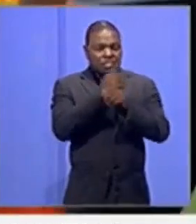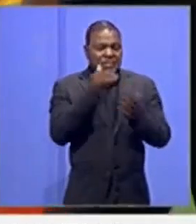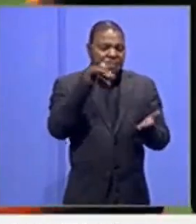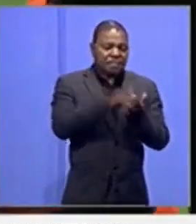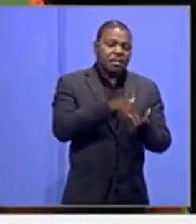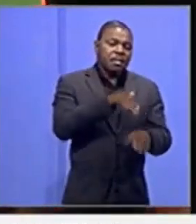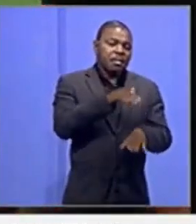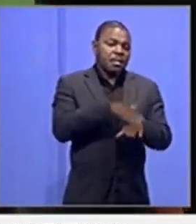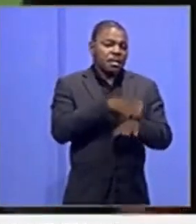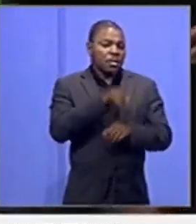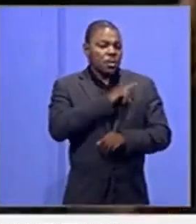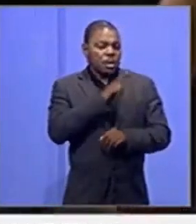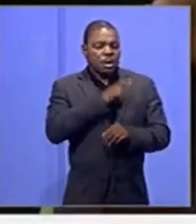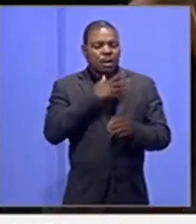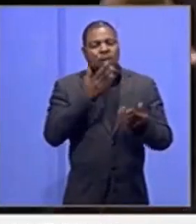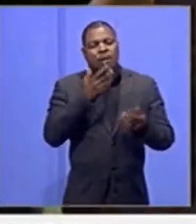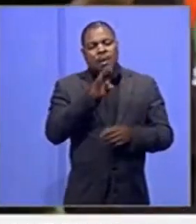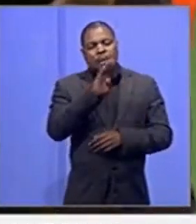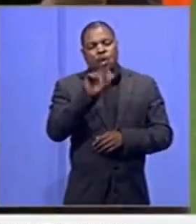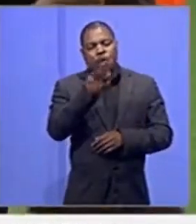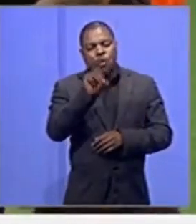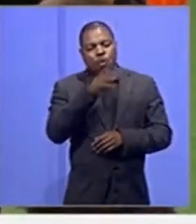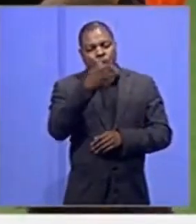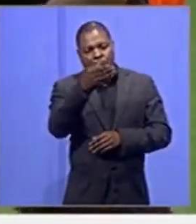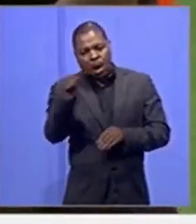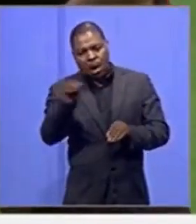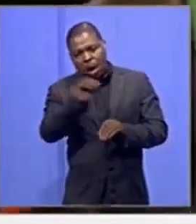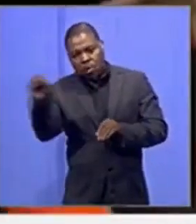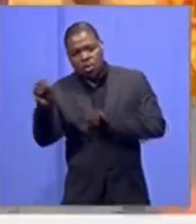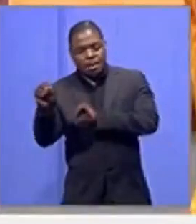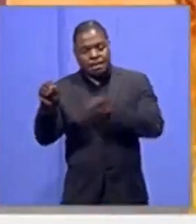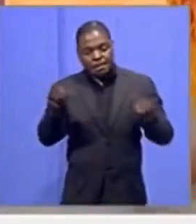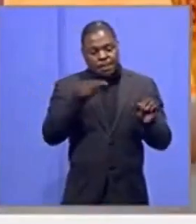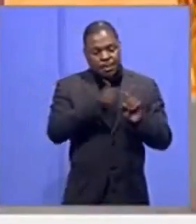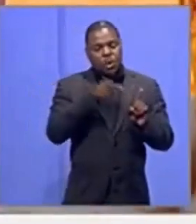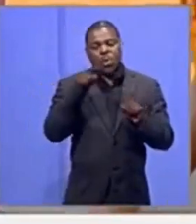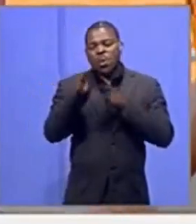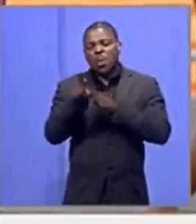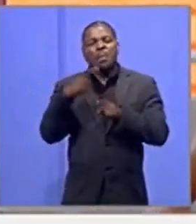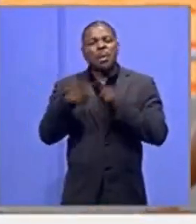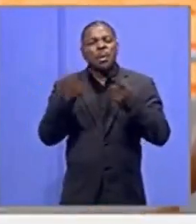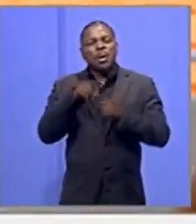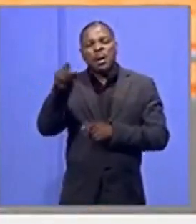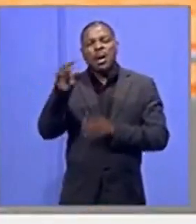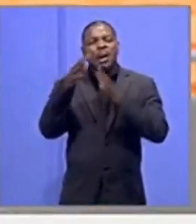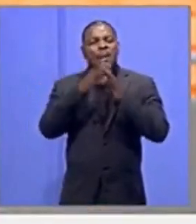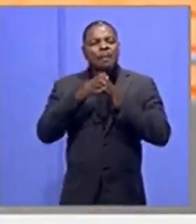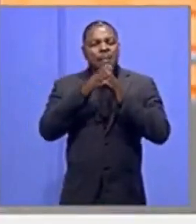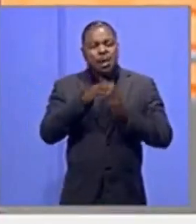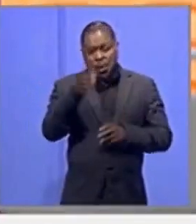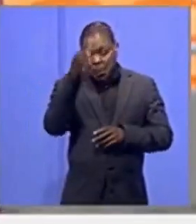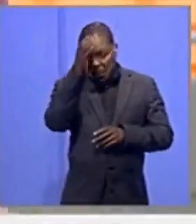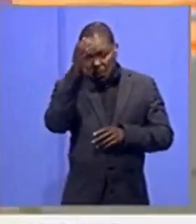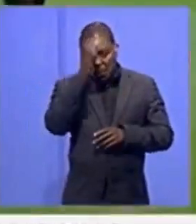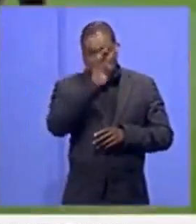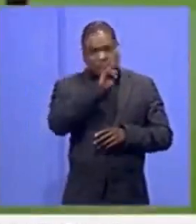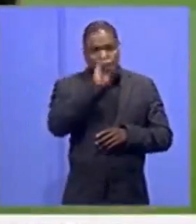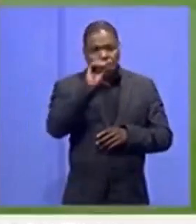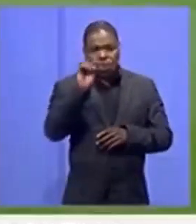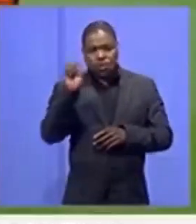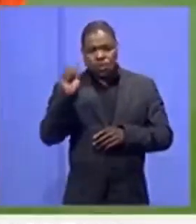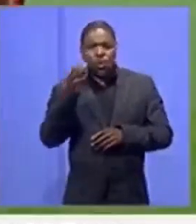go bitšwa legatong la Njabulo Blom yo wa ralokago Amerika. Mohlahli Hugo Bruce o re ba lebeletse gore